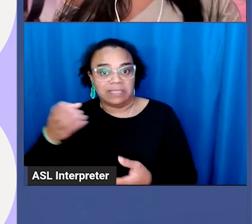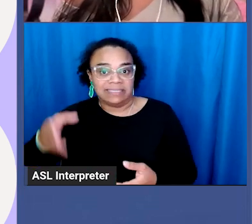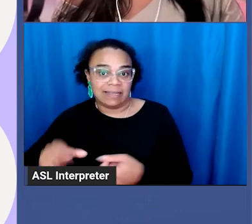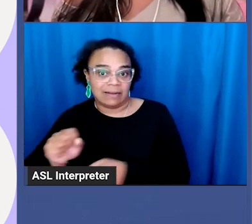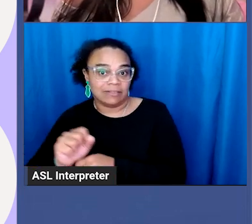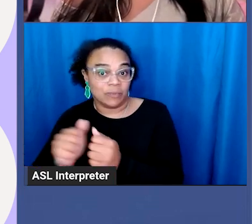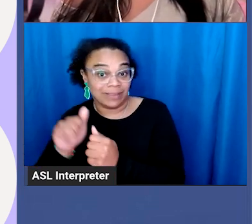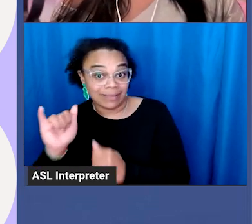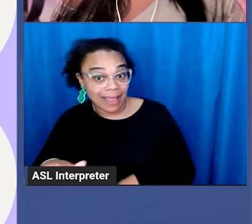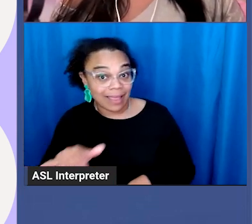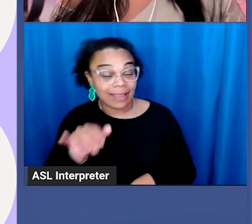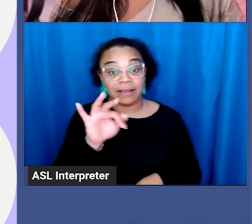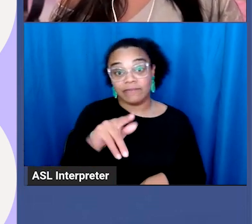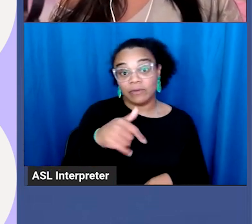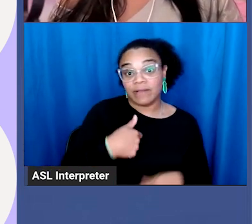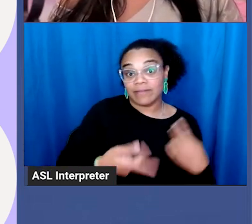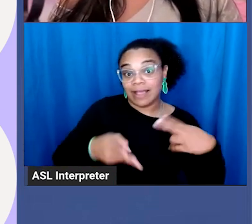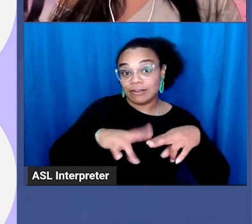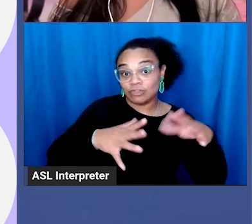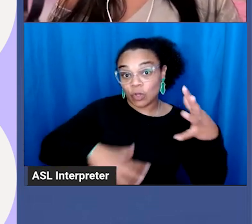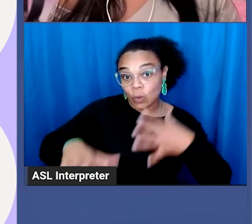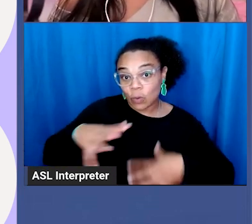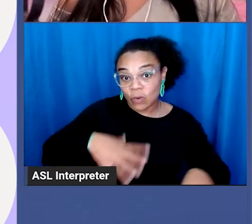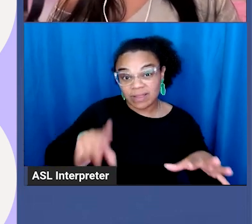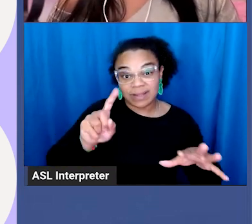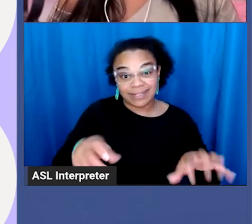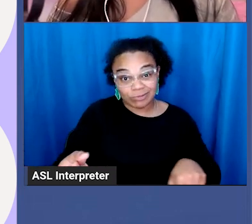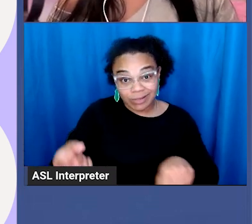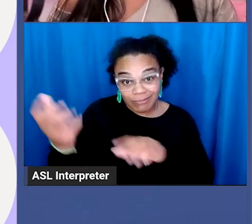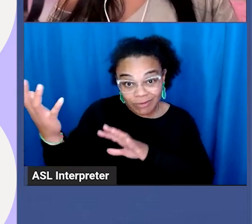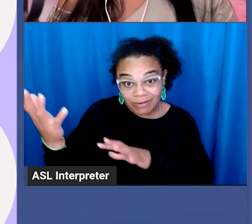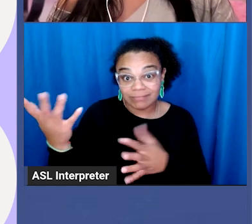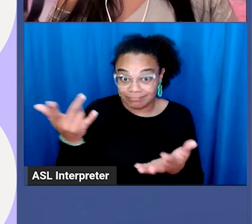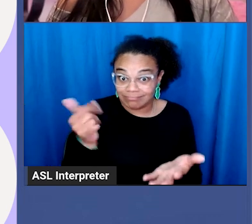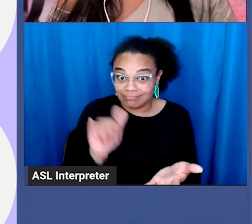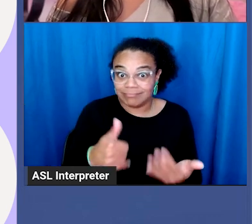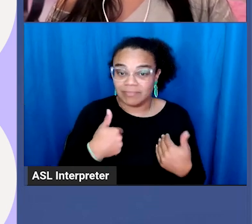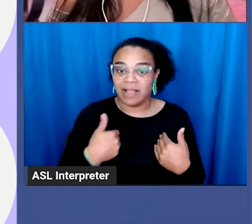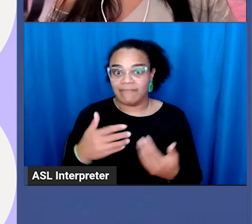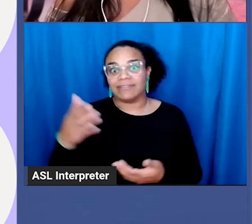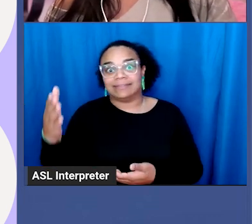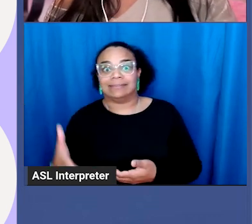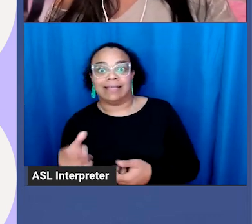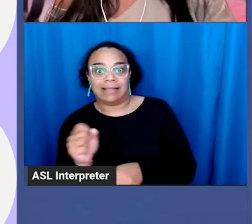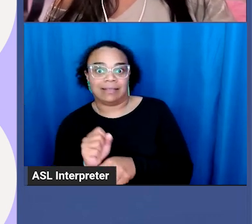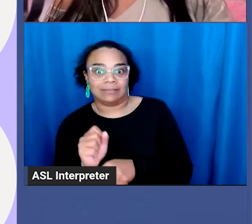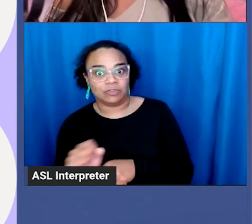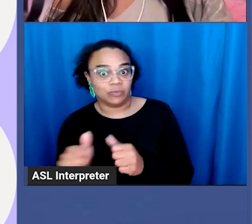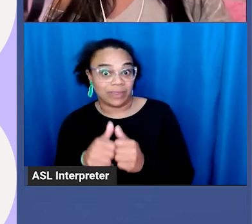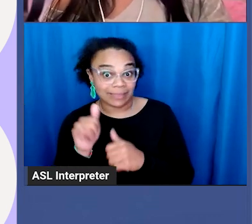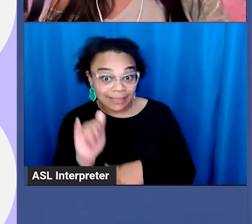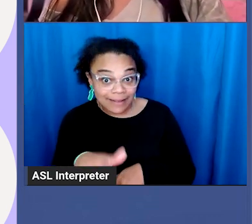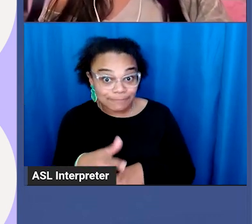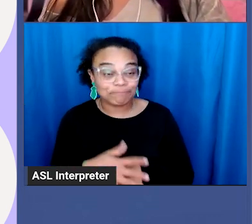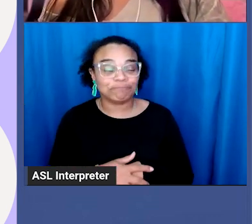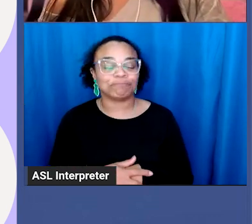clothing, and you need to get rid of clothing, there's side hustles with that. And